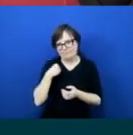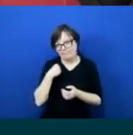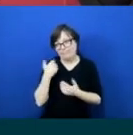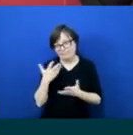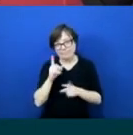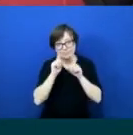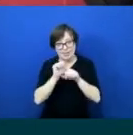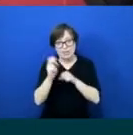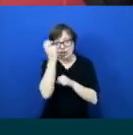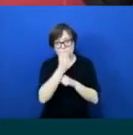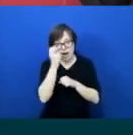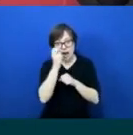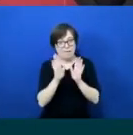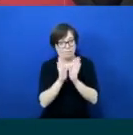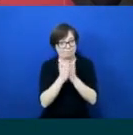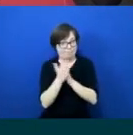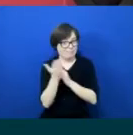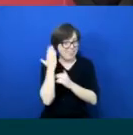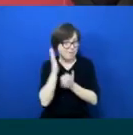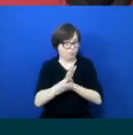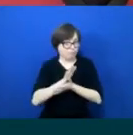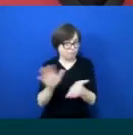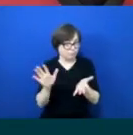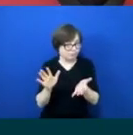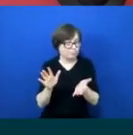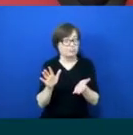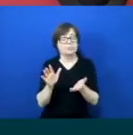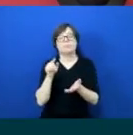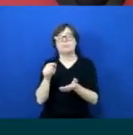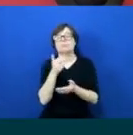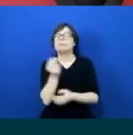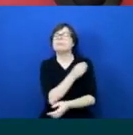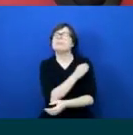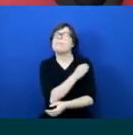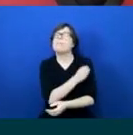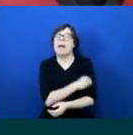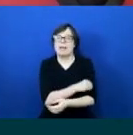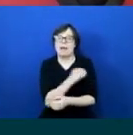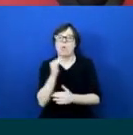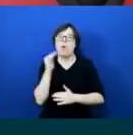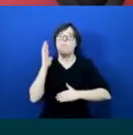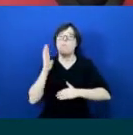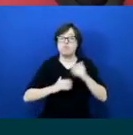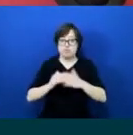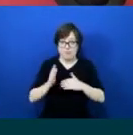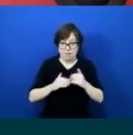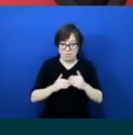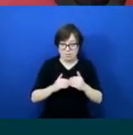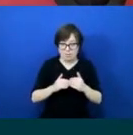which is a building materials catalog. So I briefly mapped out here